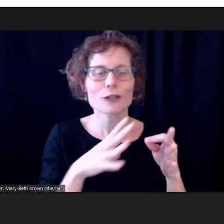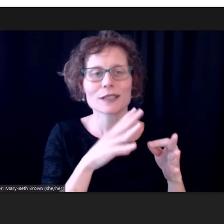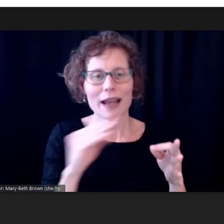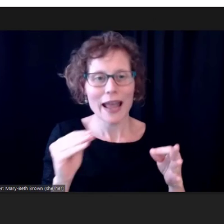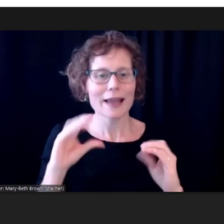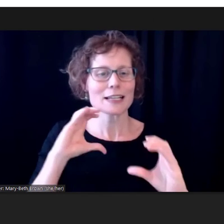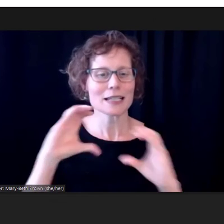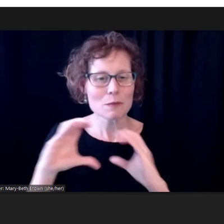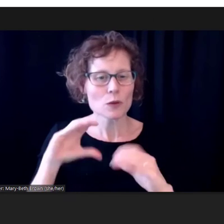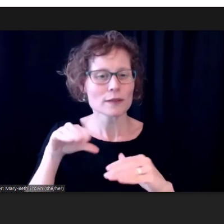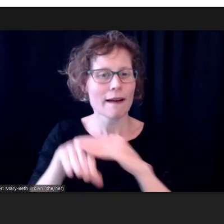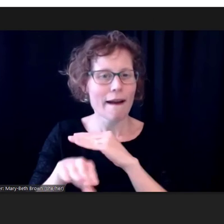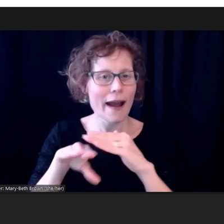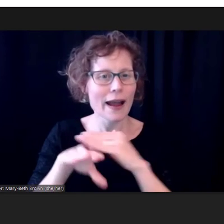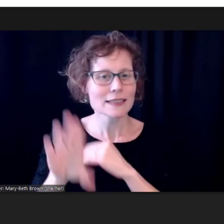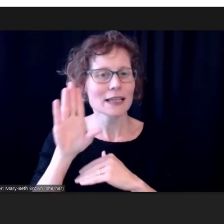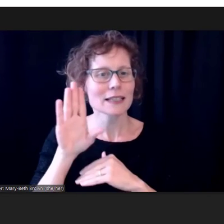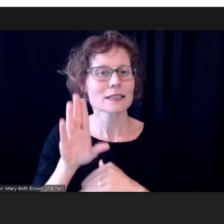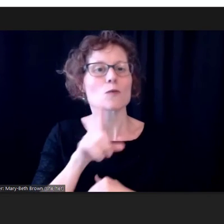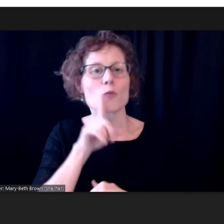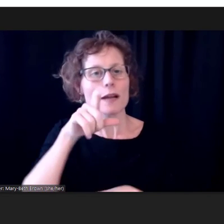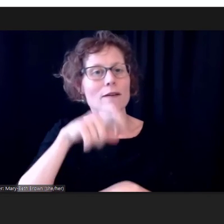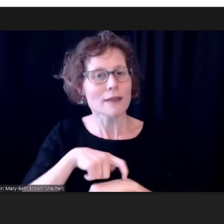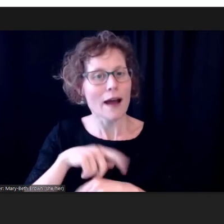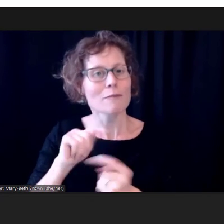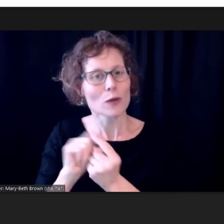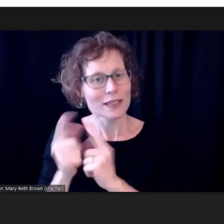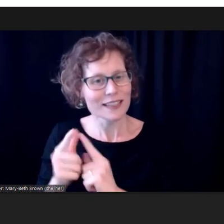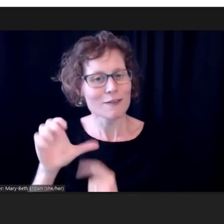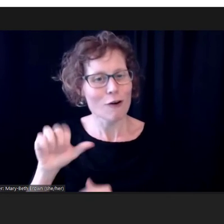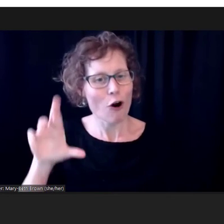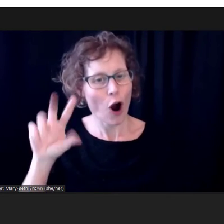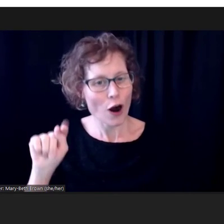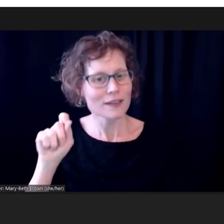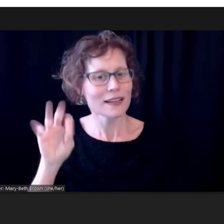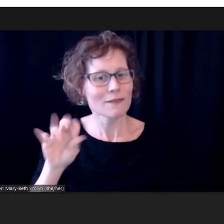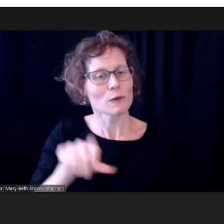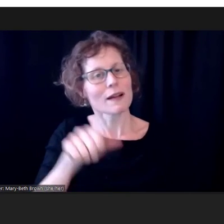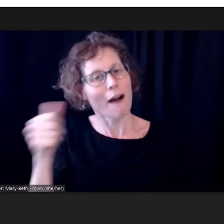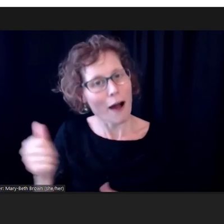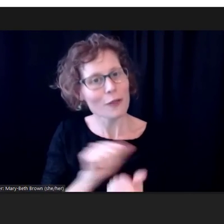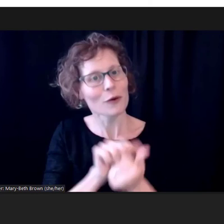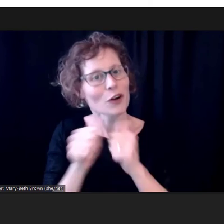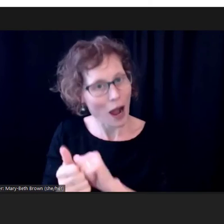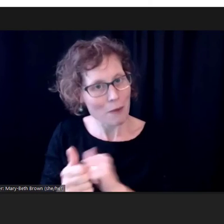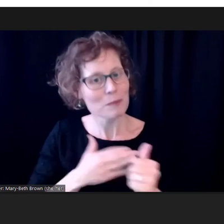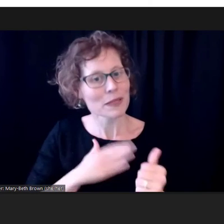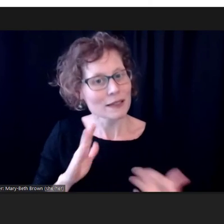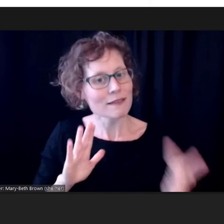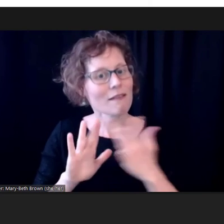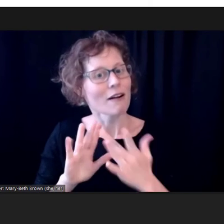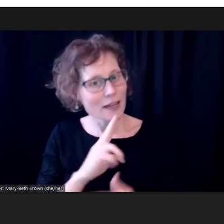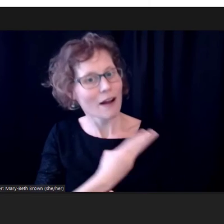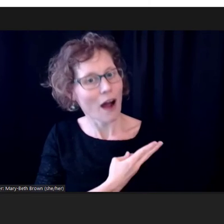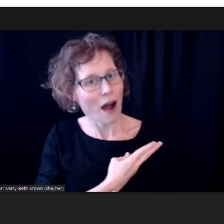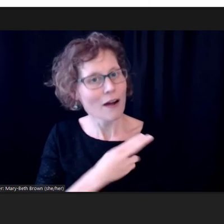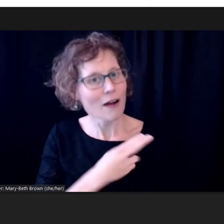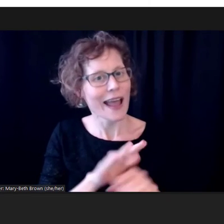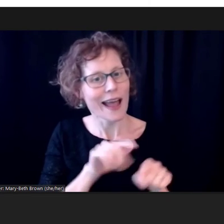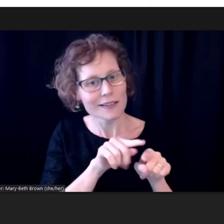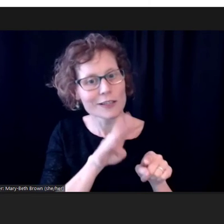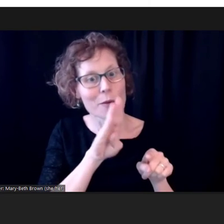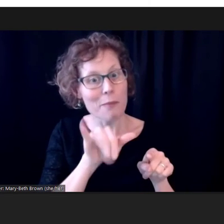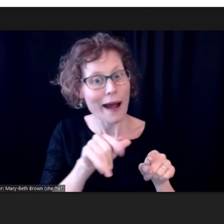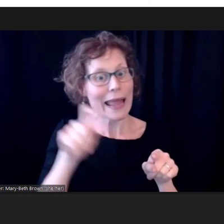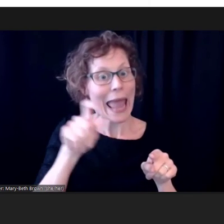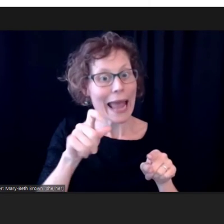and communication access real-time translation. If you need other accommodations, please contact us by this date